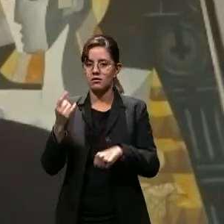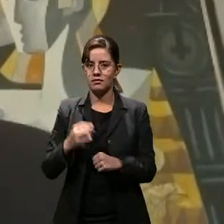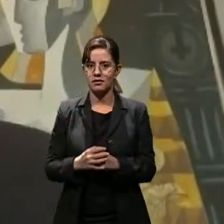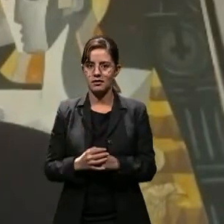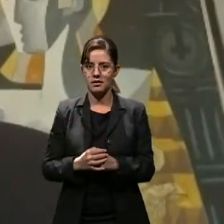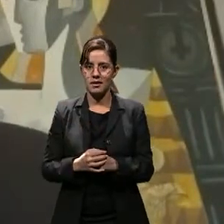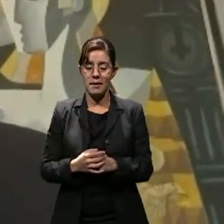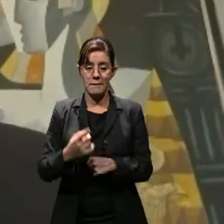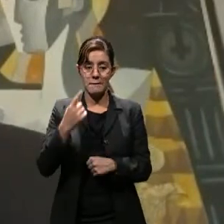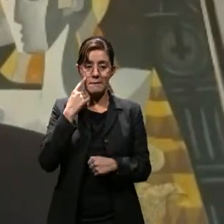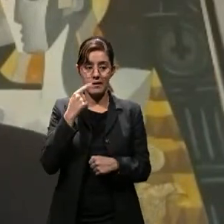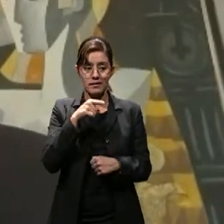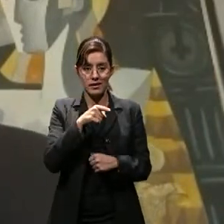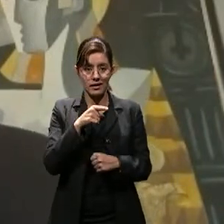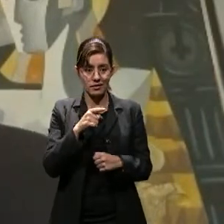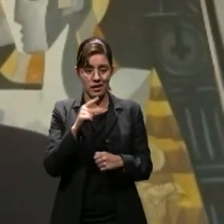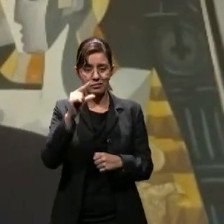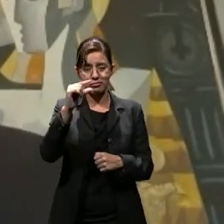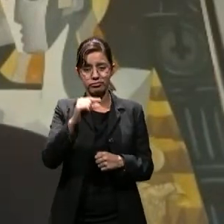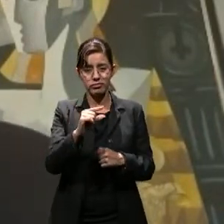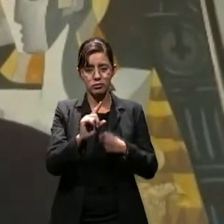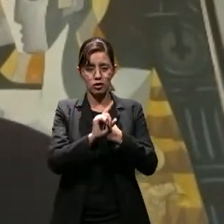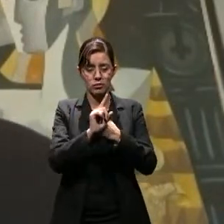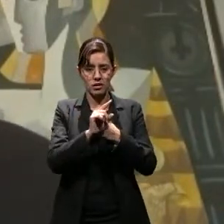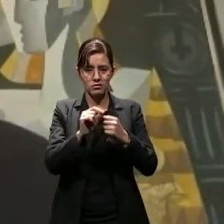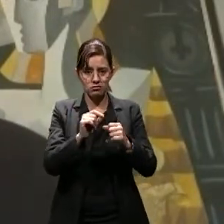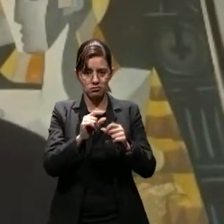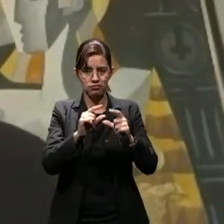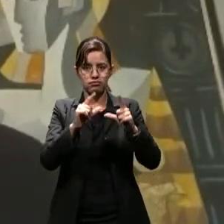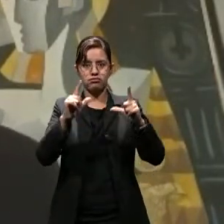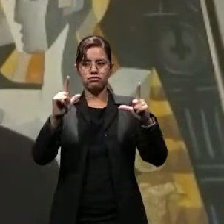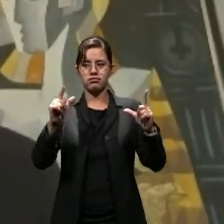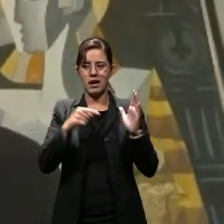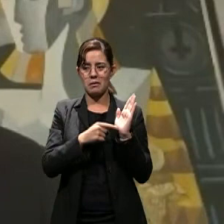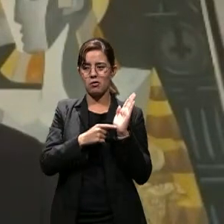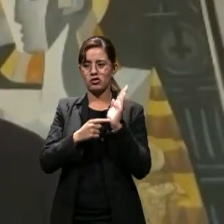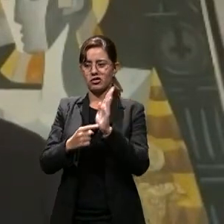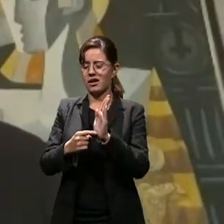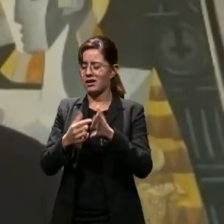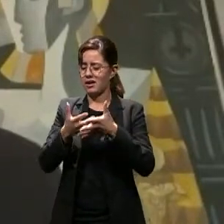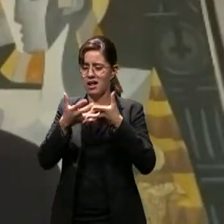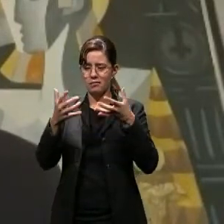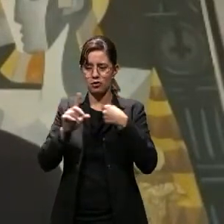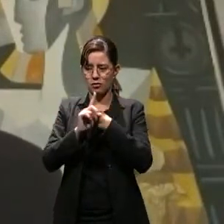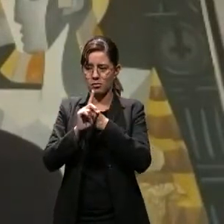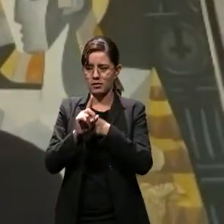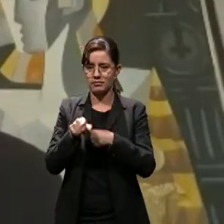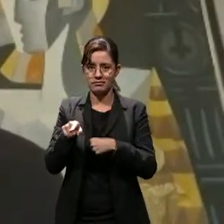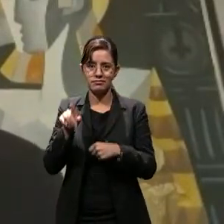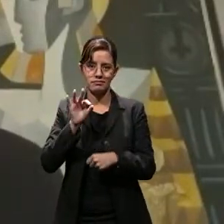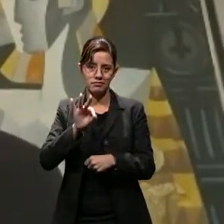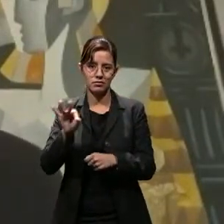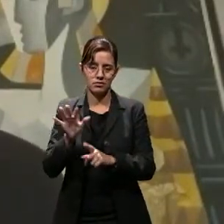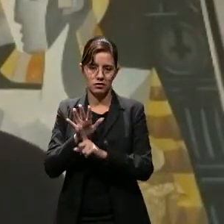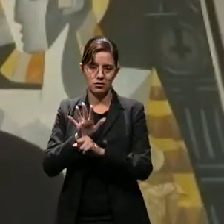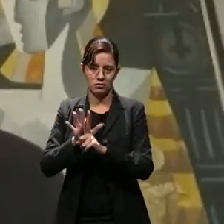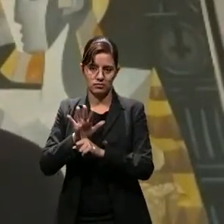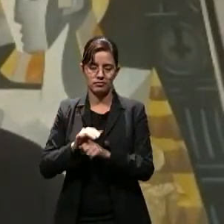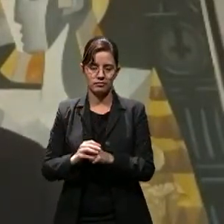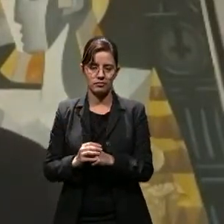And they maximize these errors or mistakes. The second action